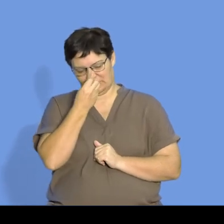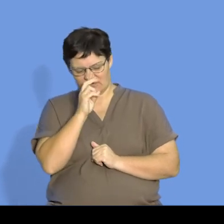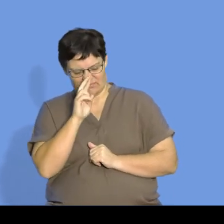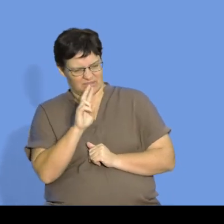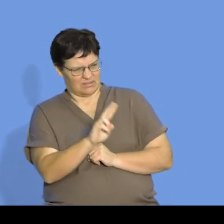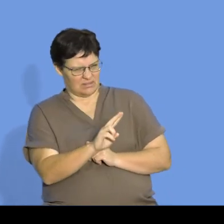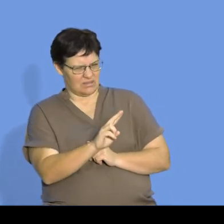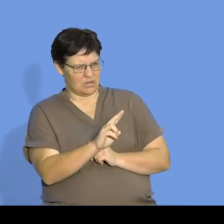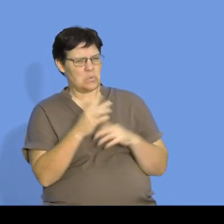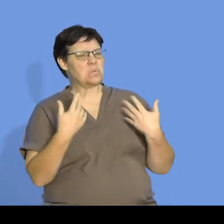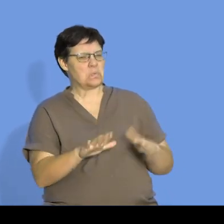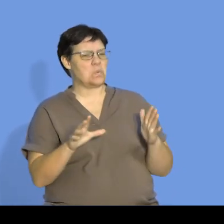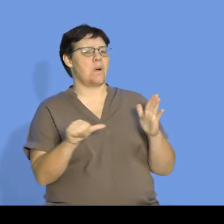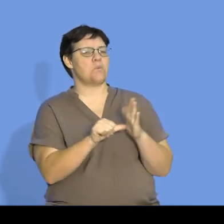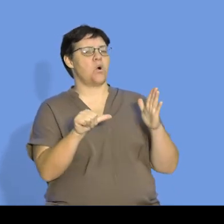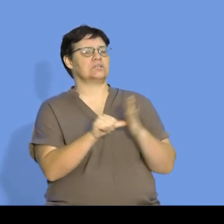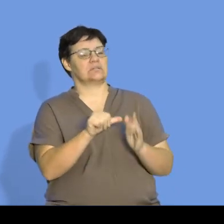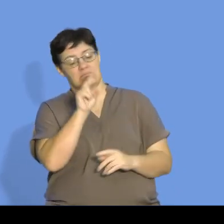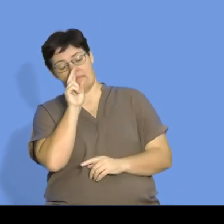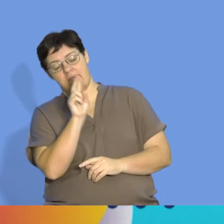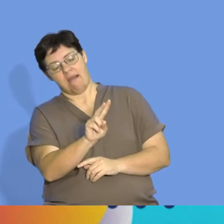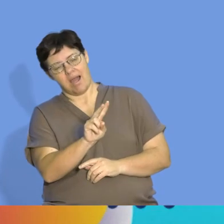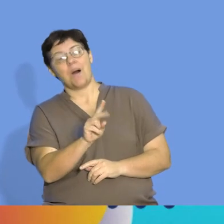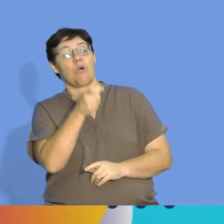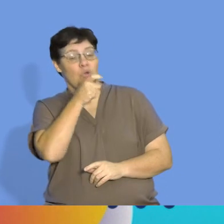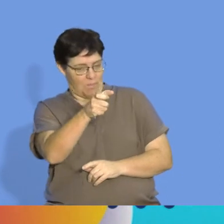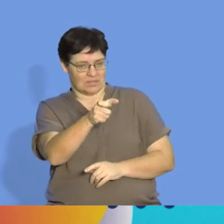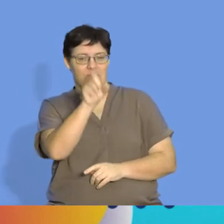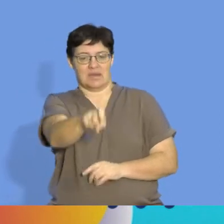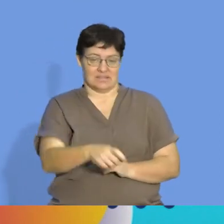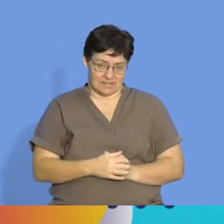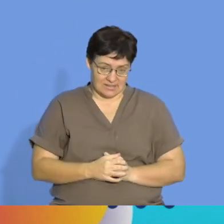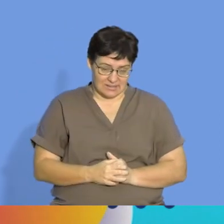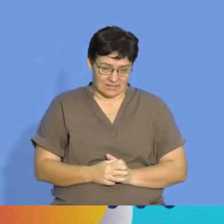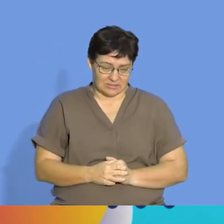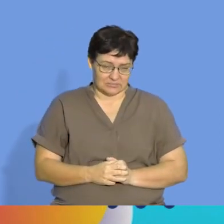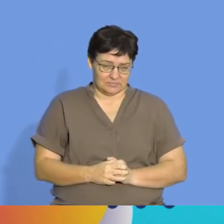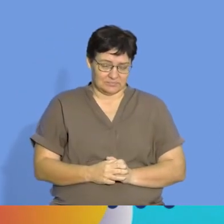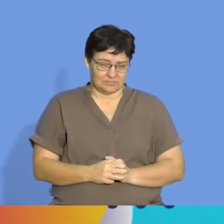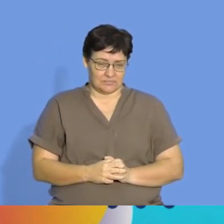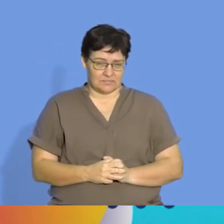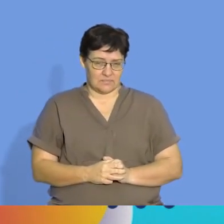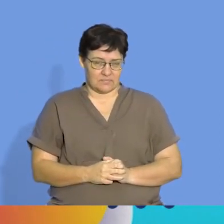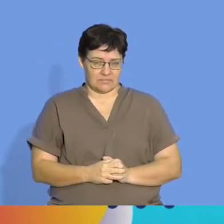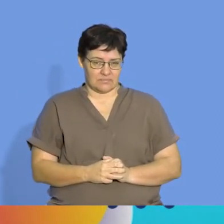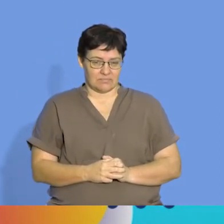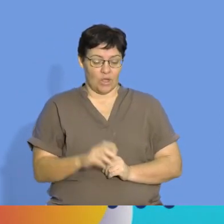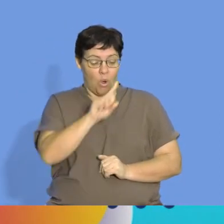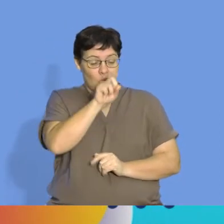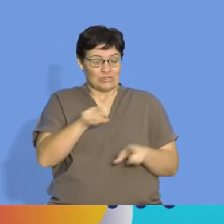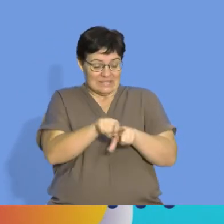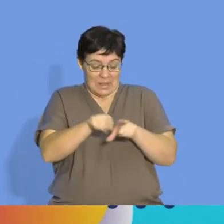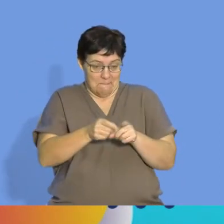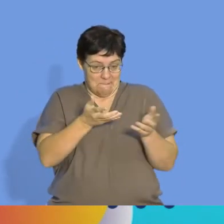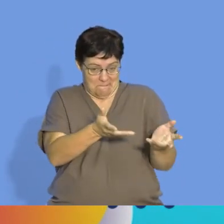very peculiar or something very important for you to comment on. Now, remember guys,